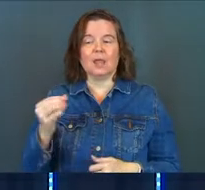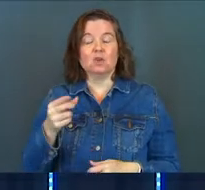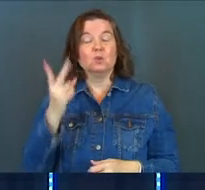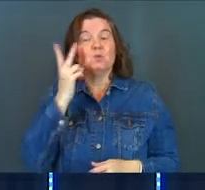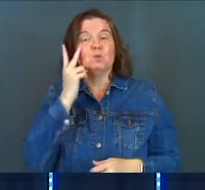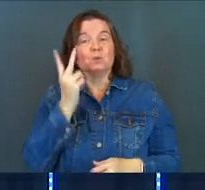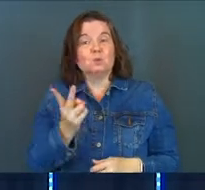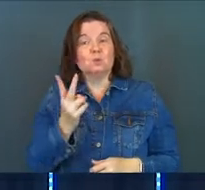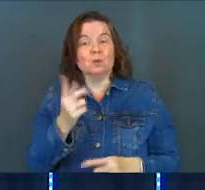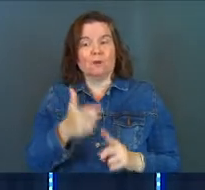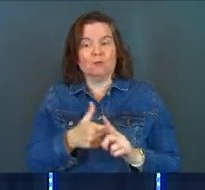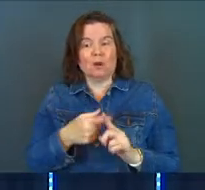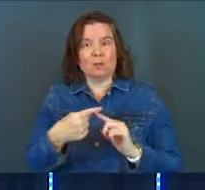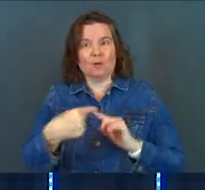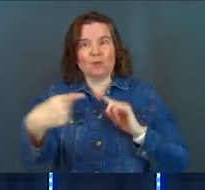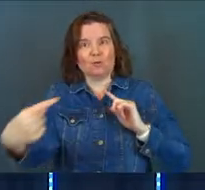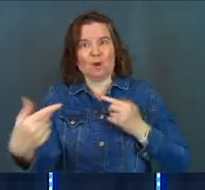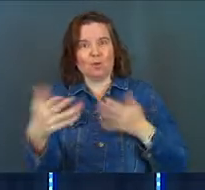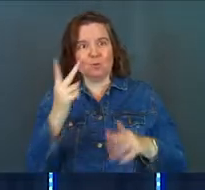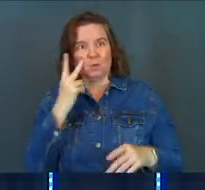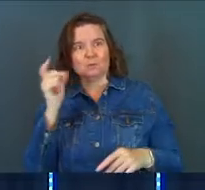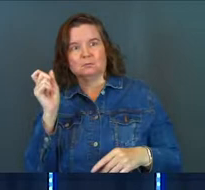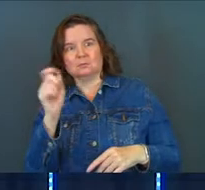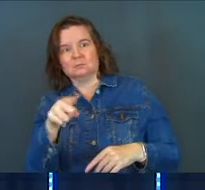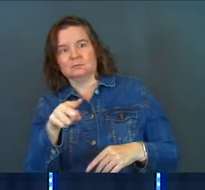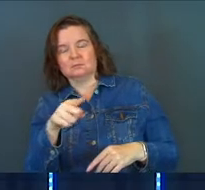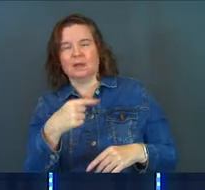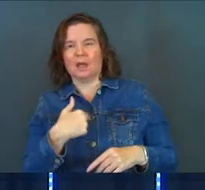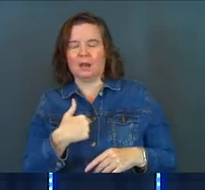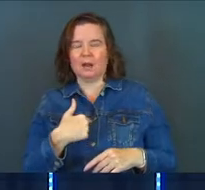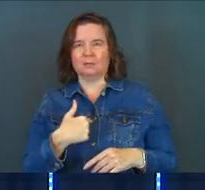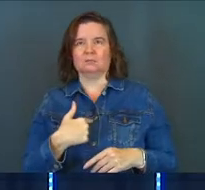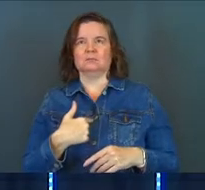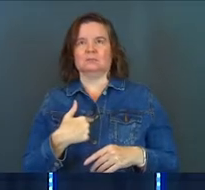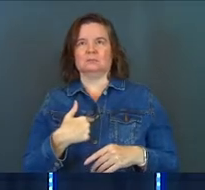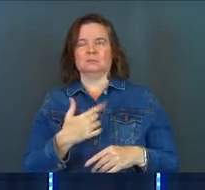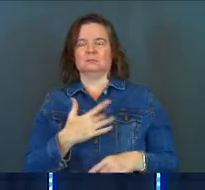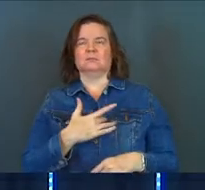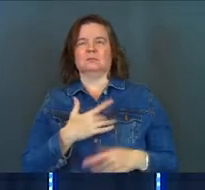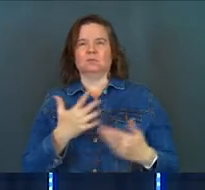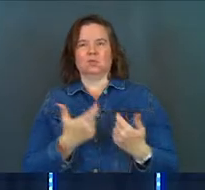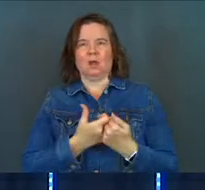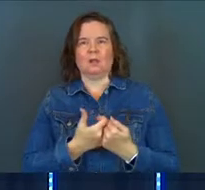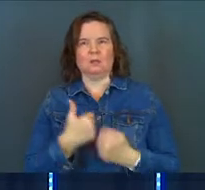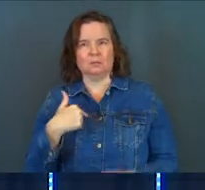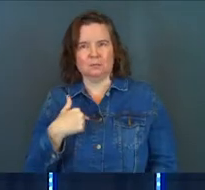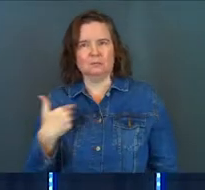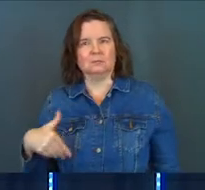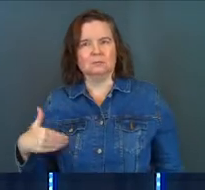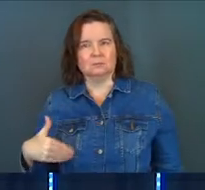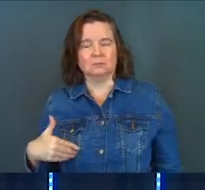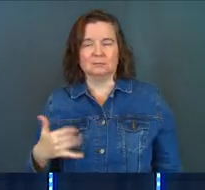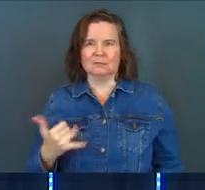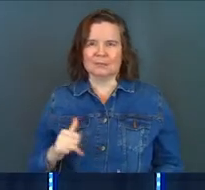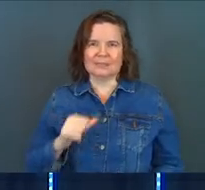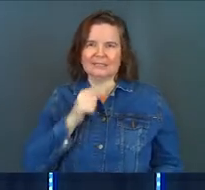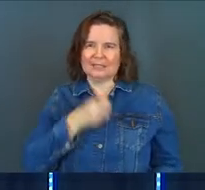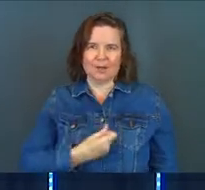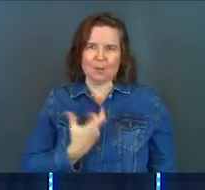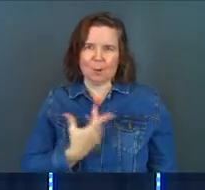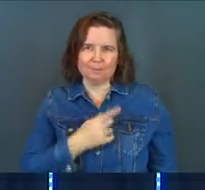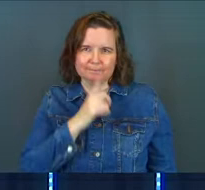And you could see it from across the room. And I was challenged by that. Still didn't emote,